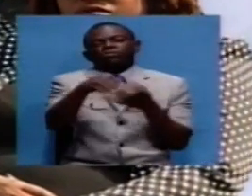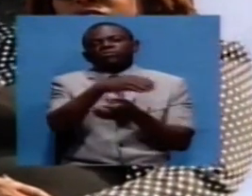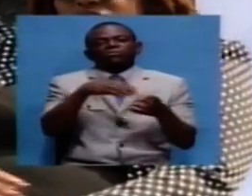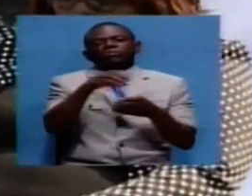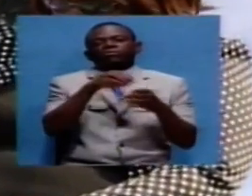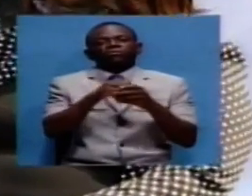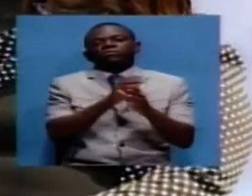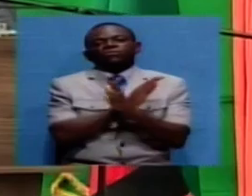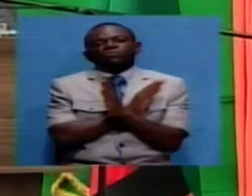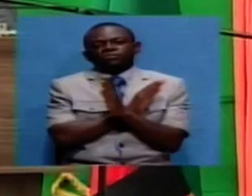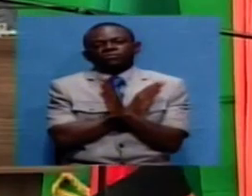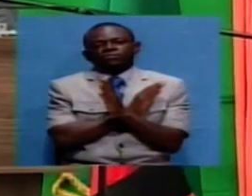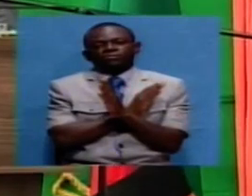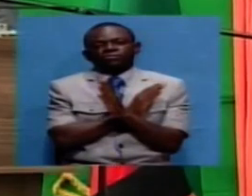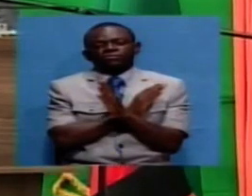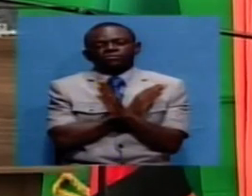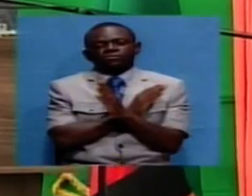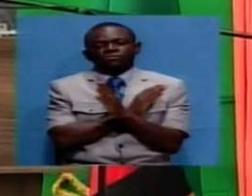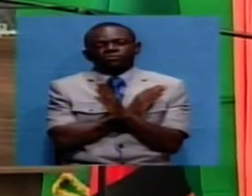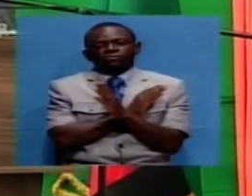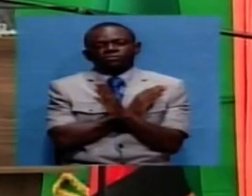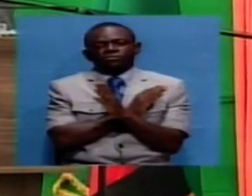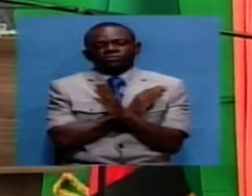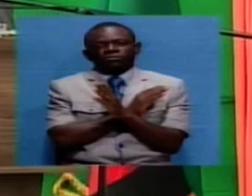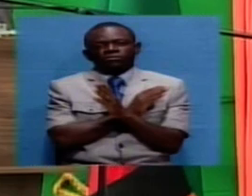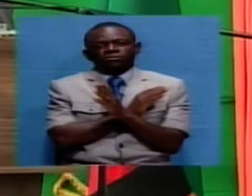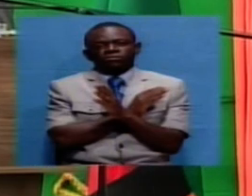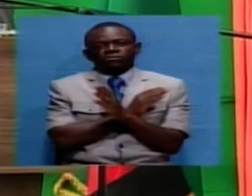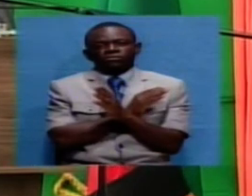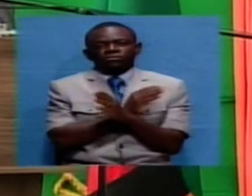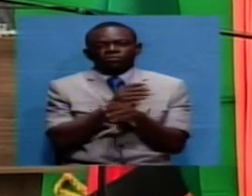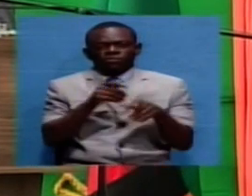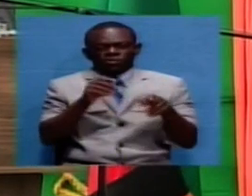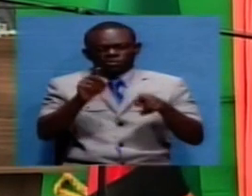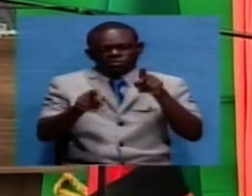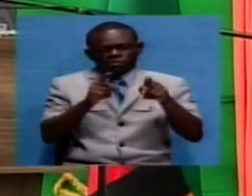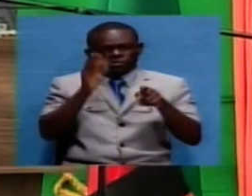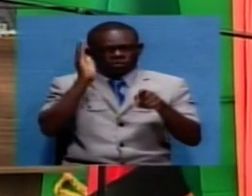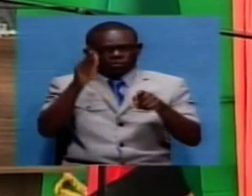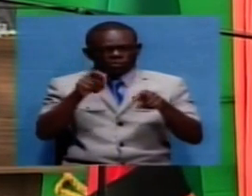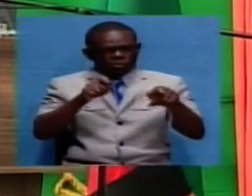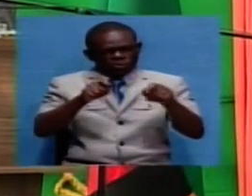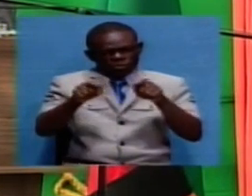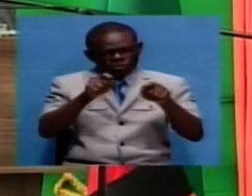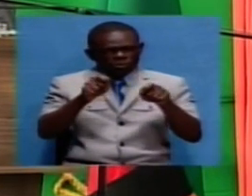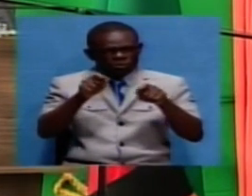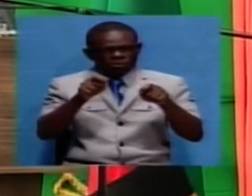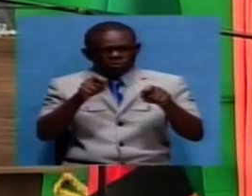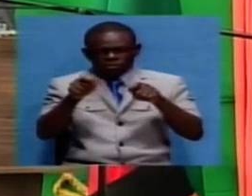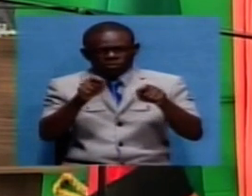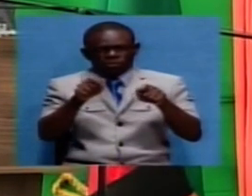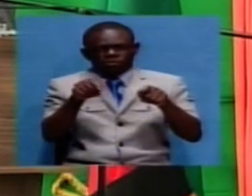past. Similarly, we cannot make blanket regulations to cover movement of people. People are free to walk